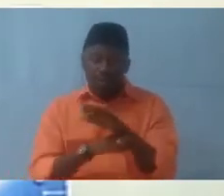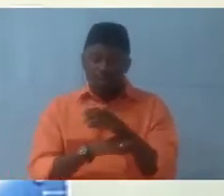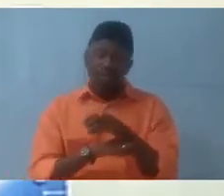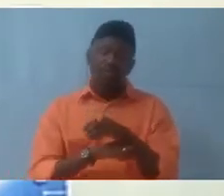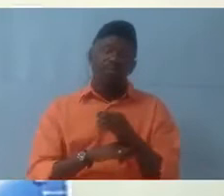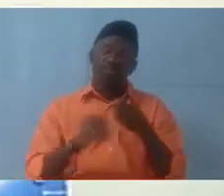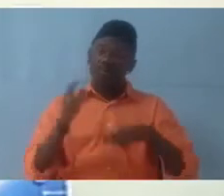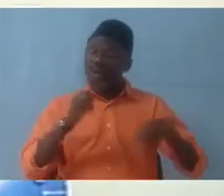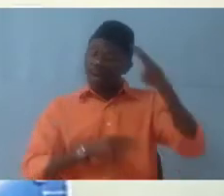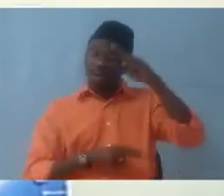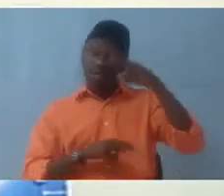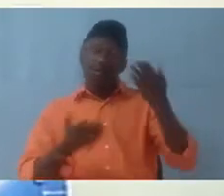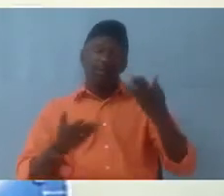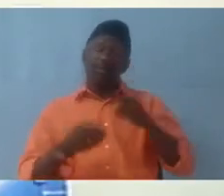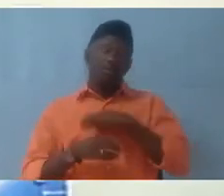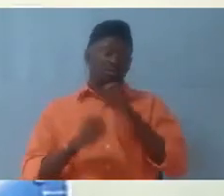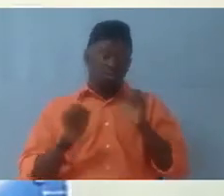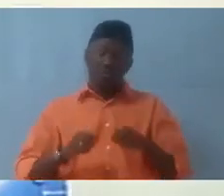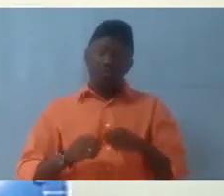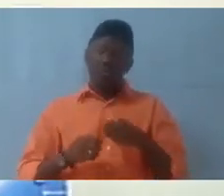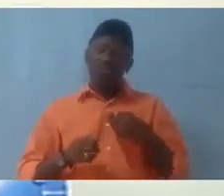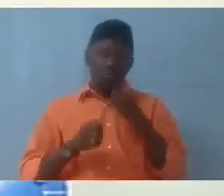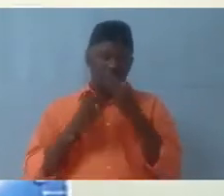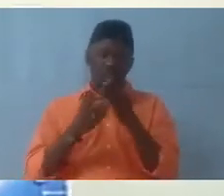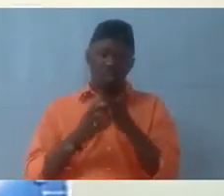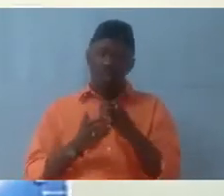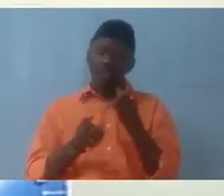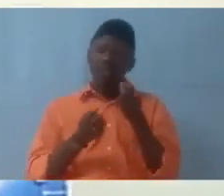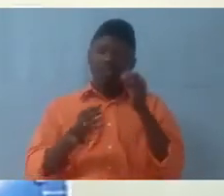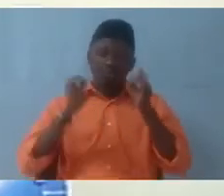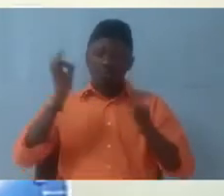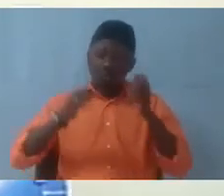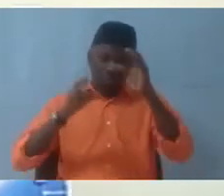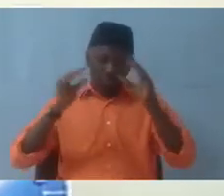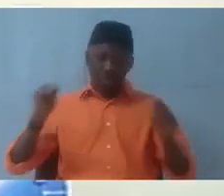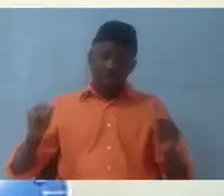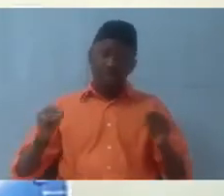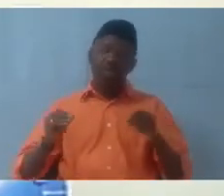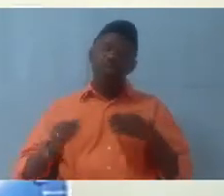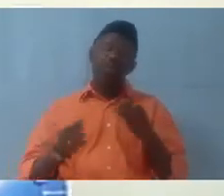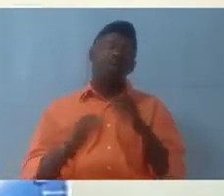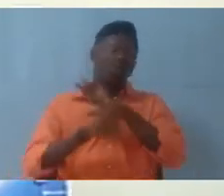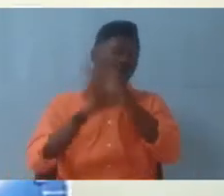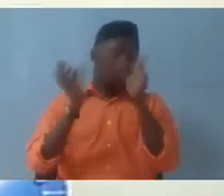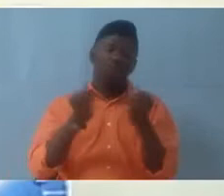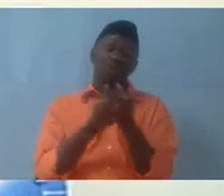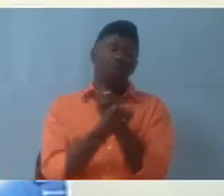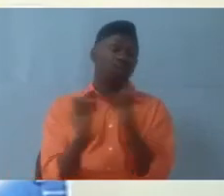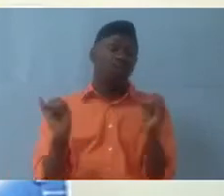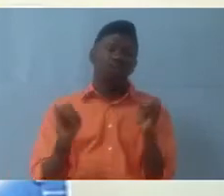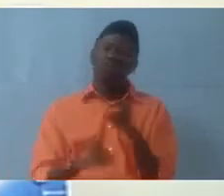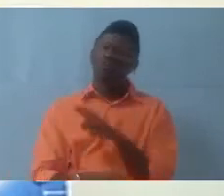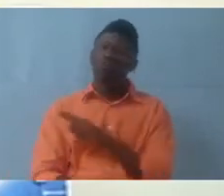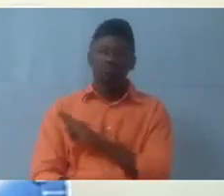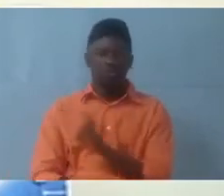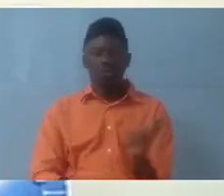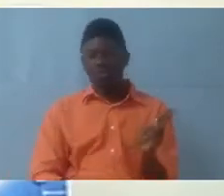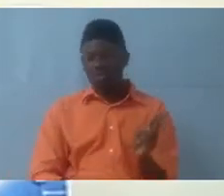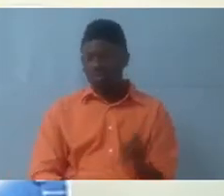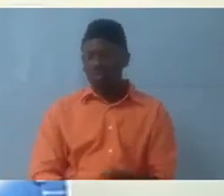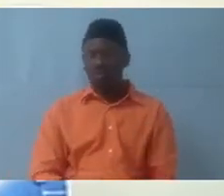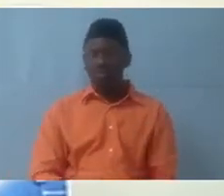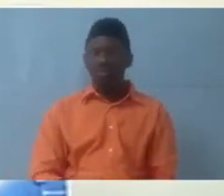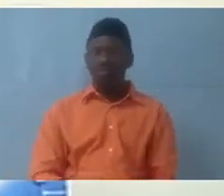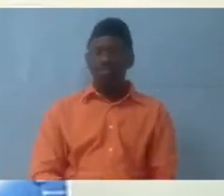kaw. You cannot in any way argue that the judiciary is independent. Munulo garal nek dal dal judiciary bi jamono bo mu ngi dox ak sago. That is